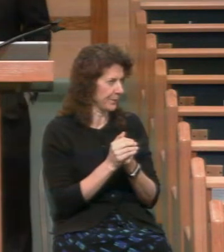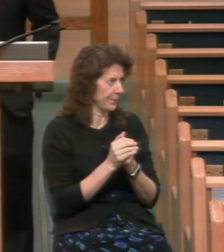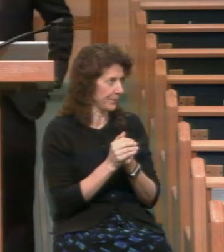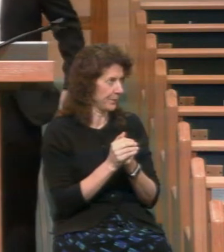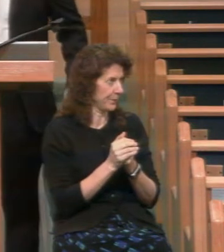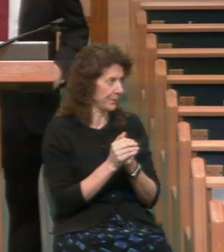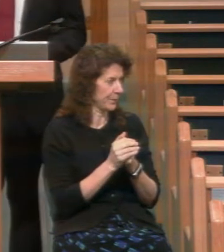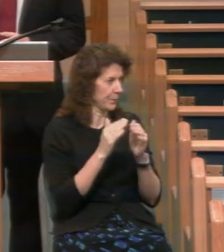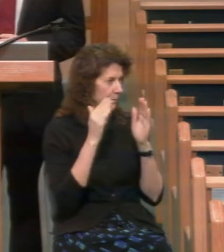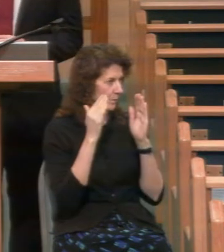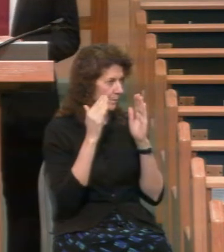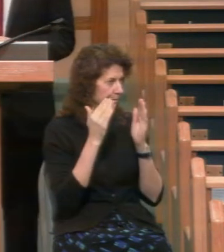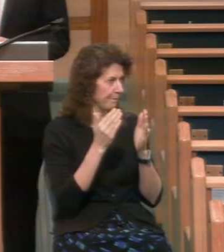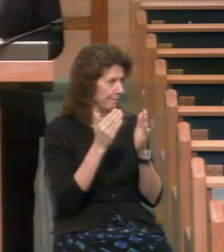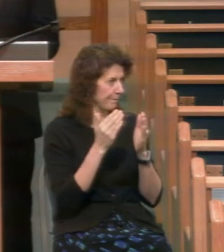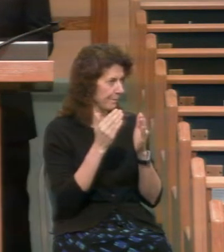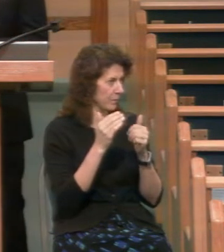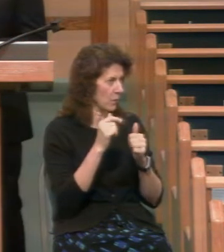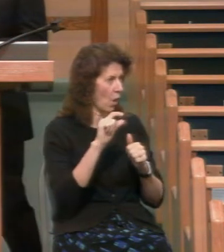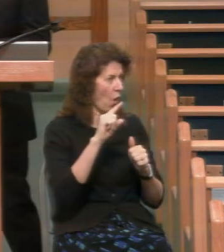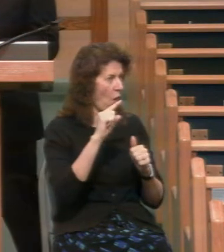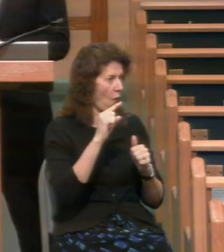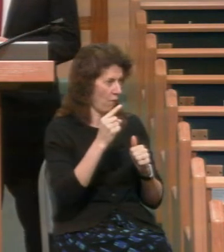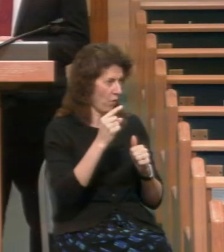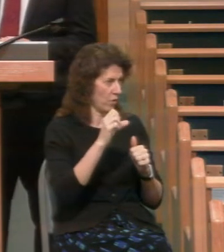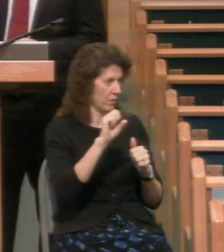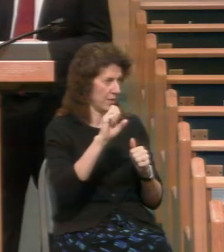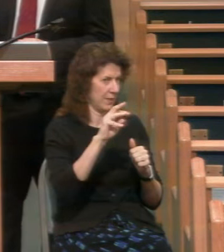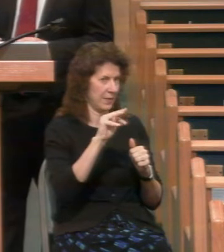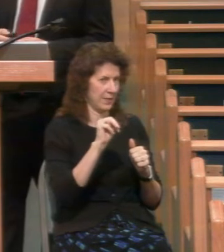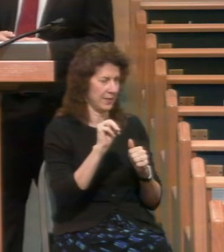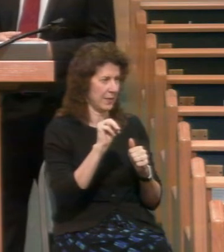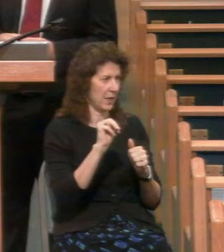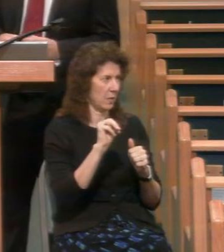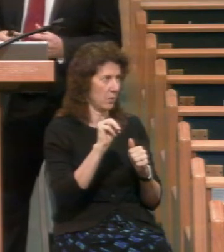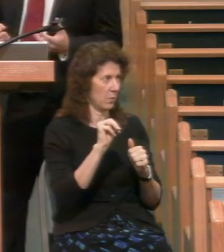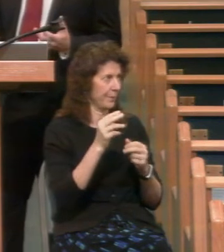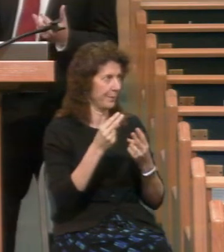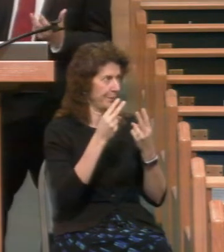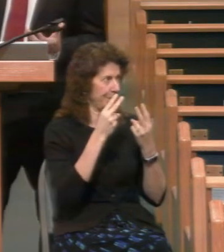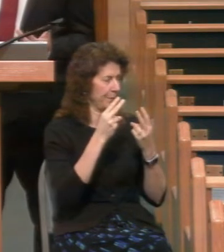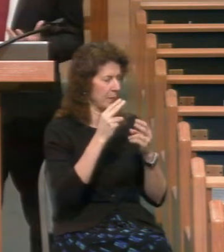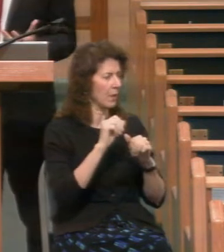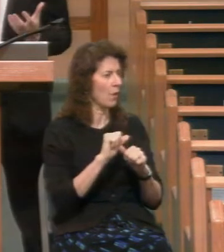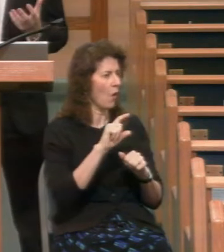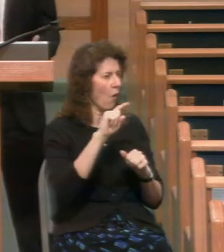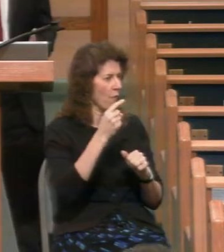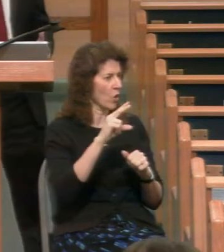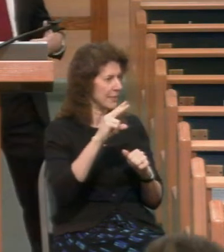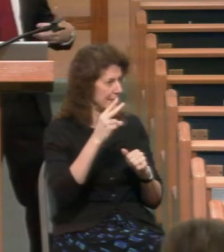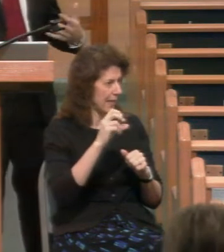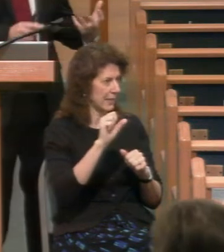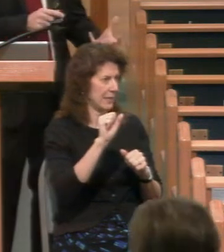look at 1 Samuel, and I messed up on my timing on that one. Let's just put it all up there. 1 and 2 Samuel. Initially,